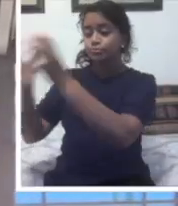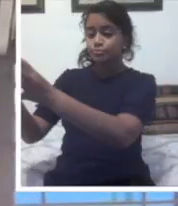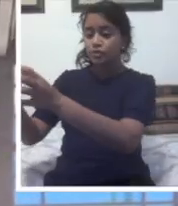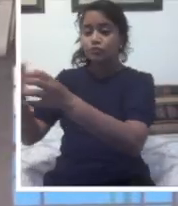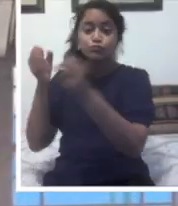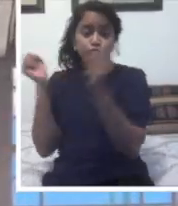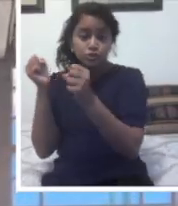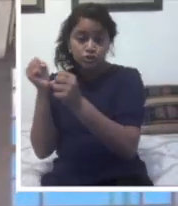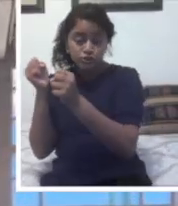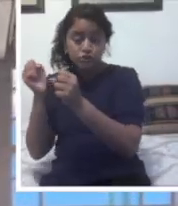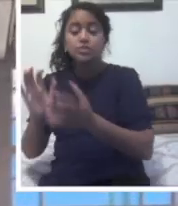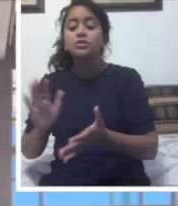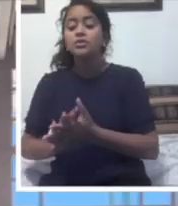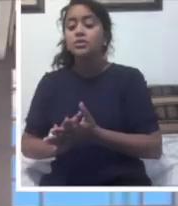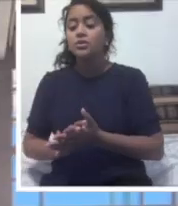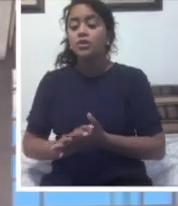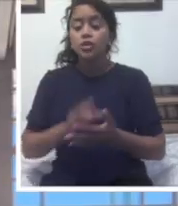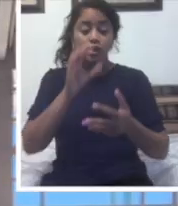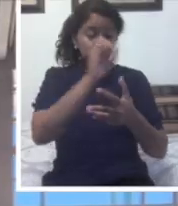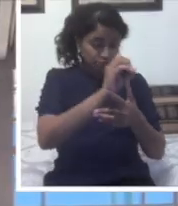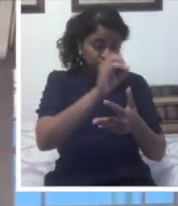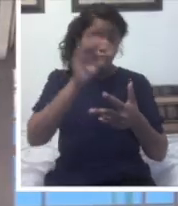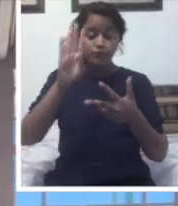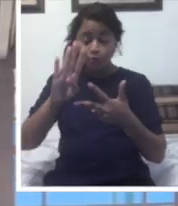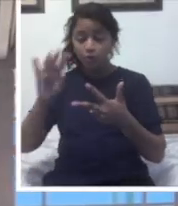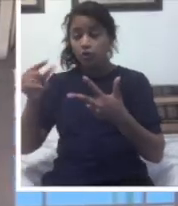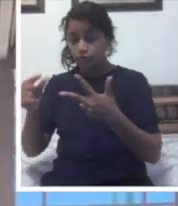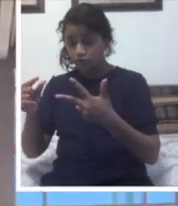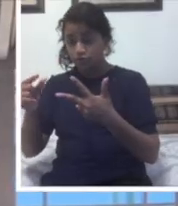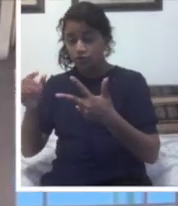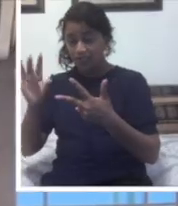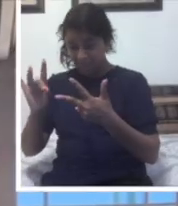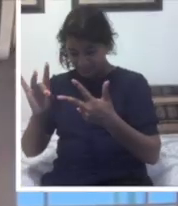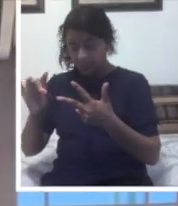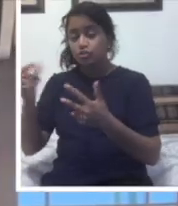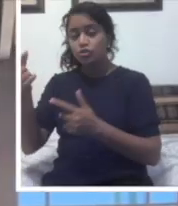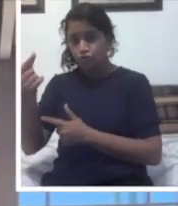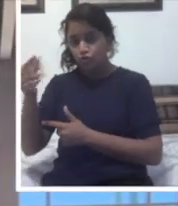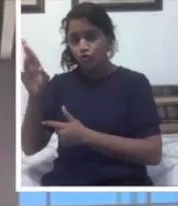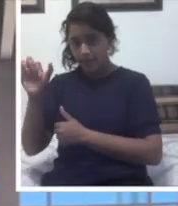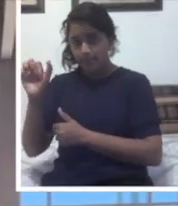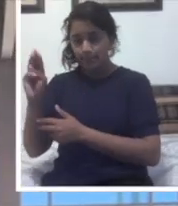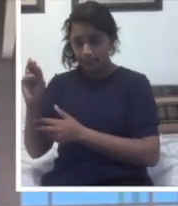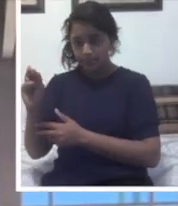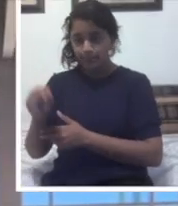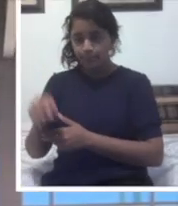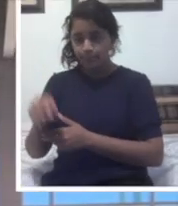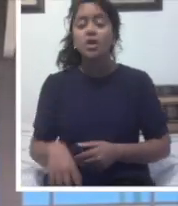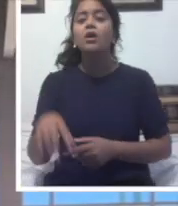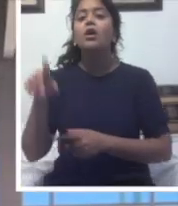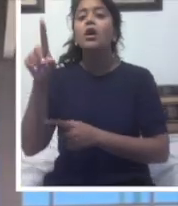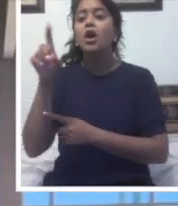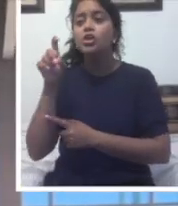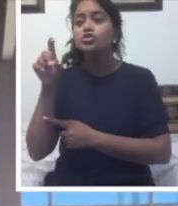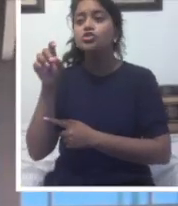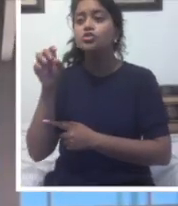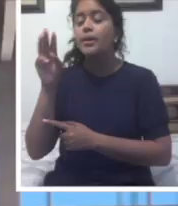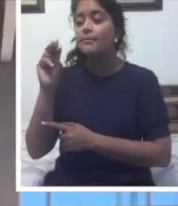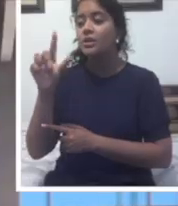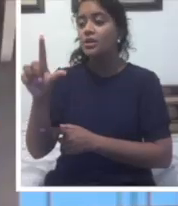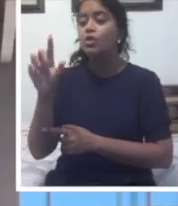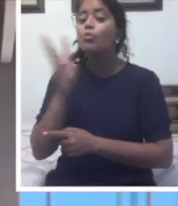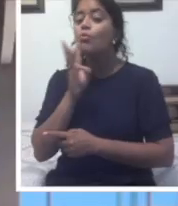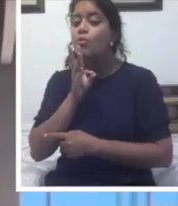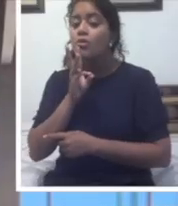for the fabric. I created the calcium chloride solution with 10-gram calcium chloride and 100 milliliters of water. I sprayed